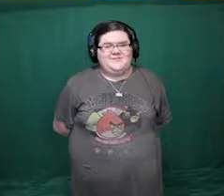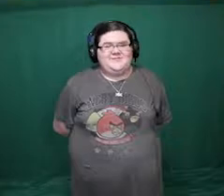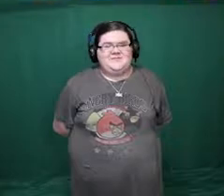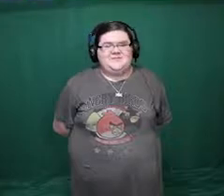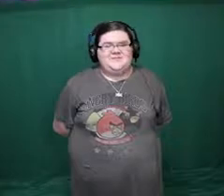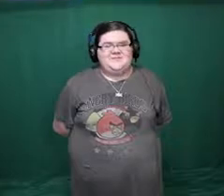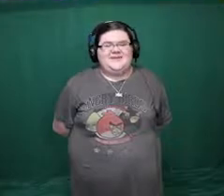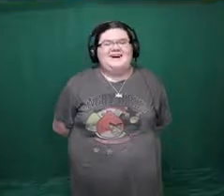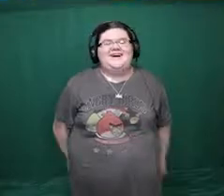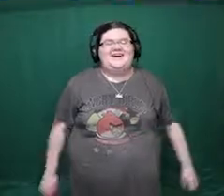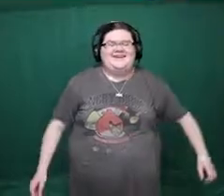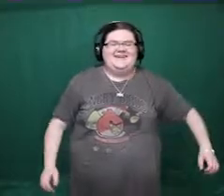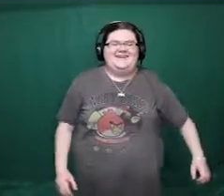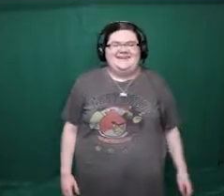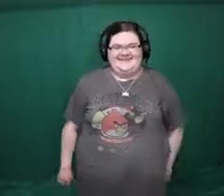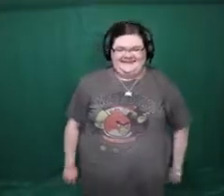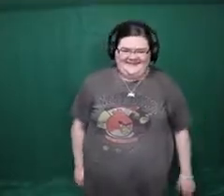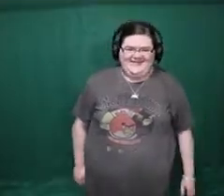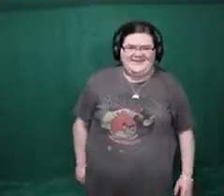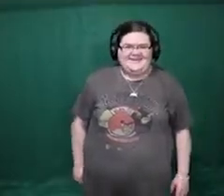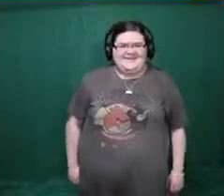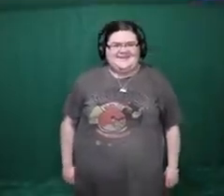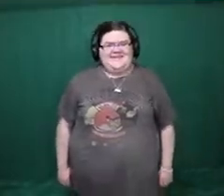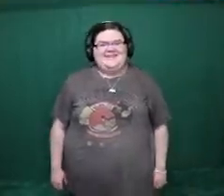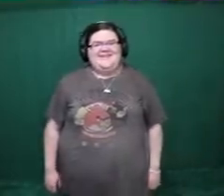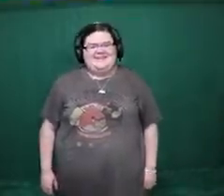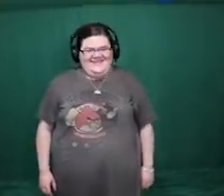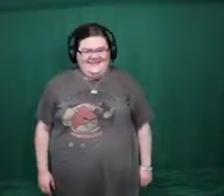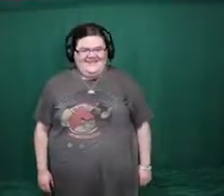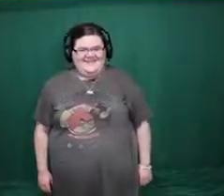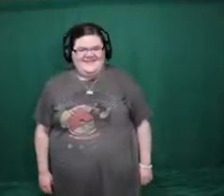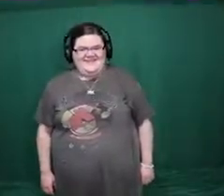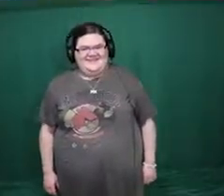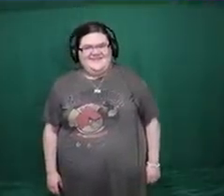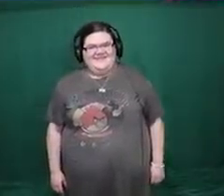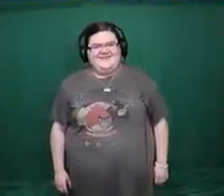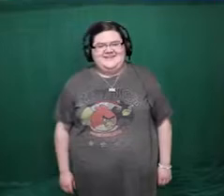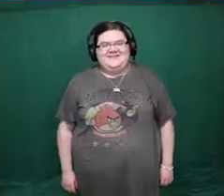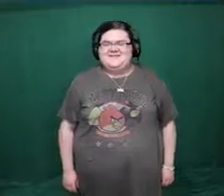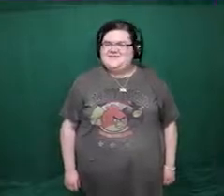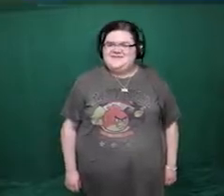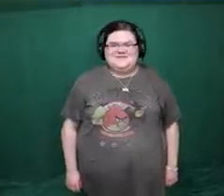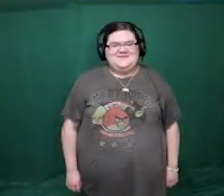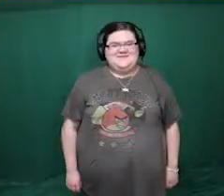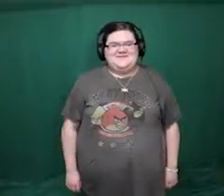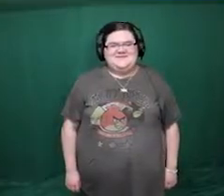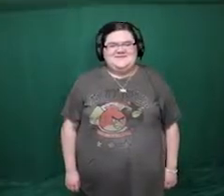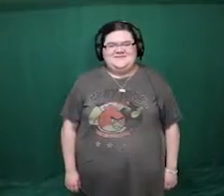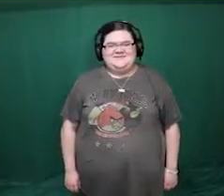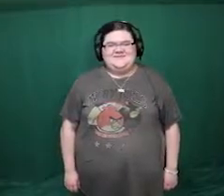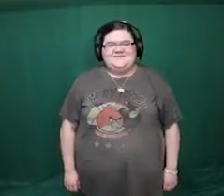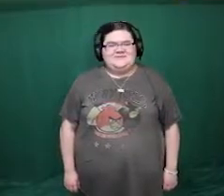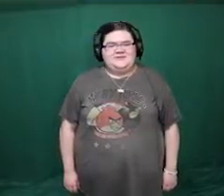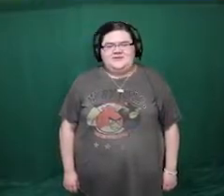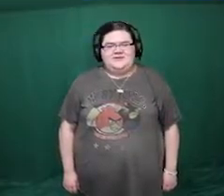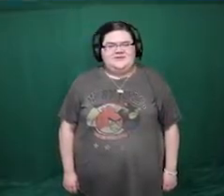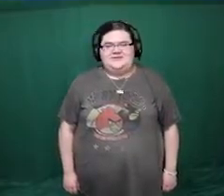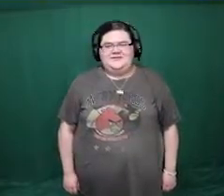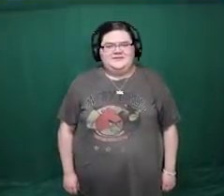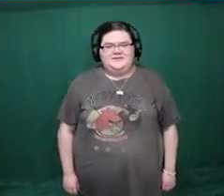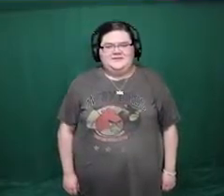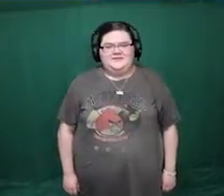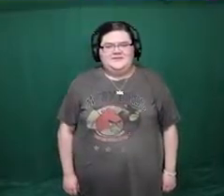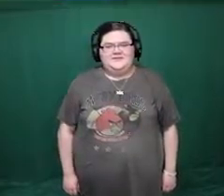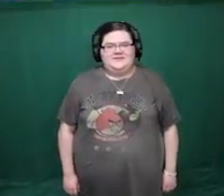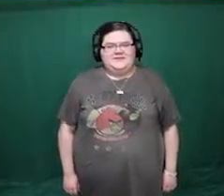and do that one. Are you sure I showed you this? Someone linked a TikTok that had a shortcut. Oh!